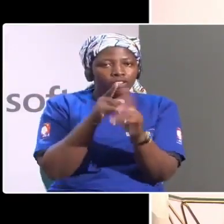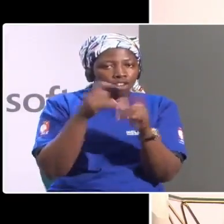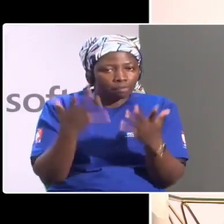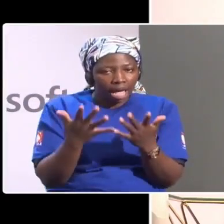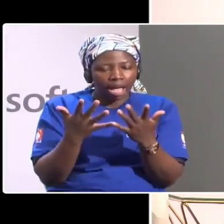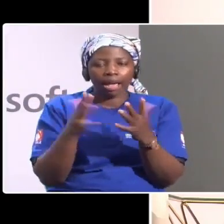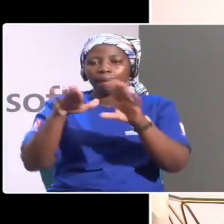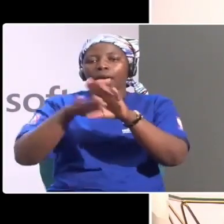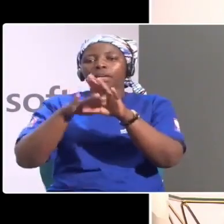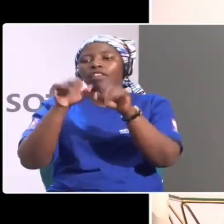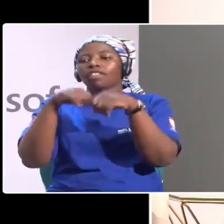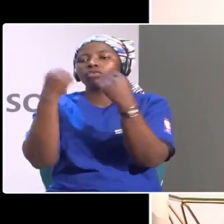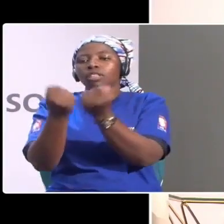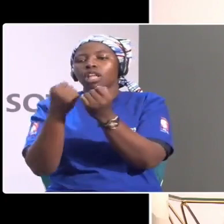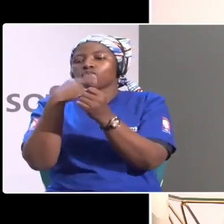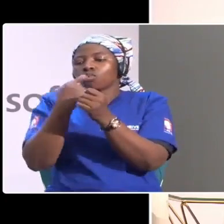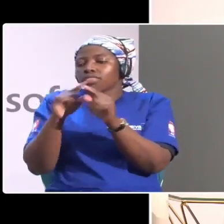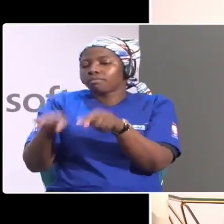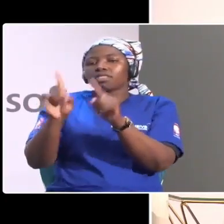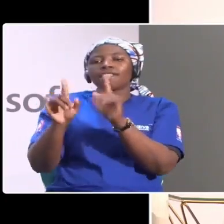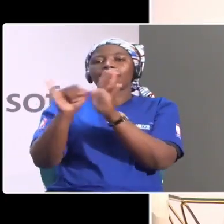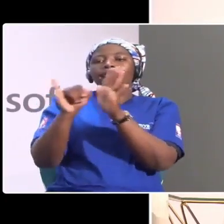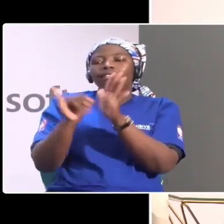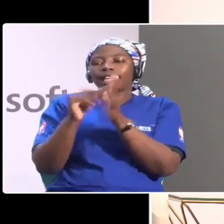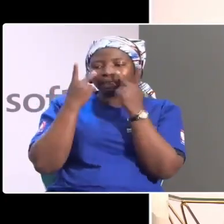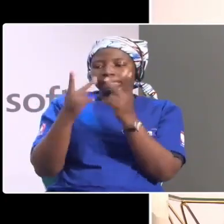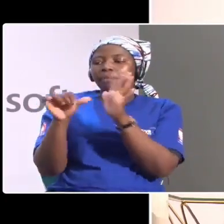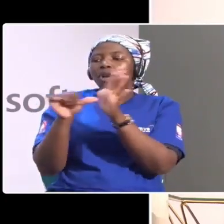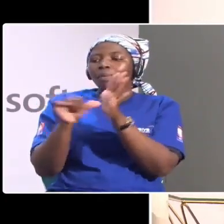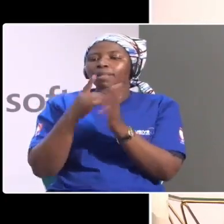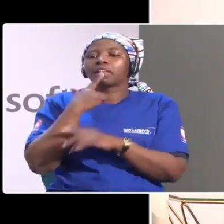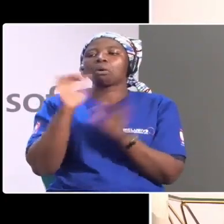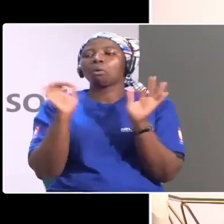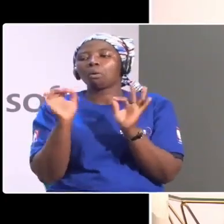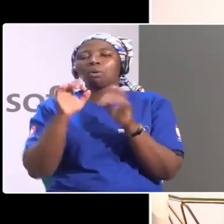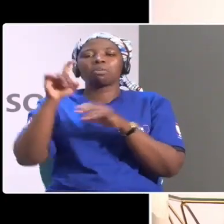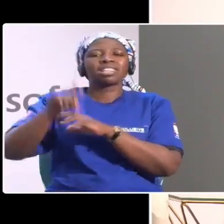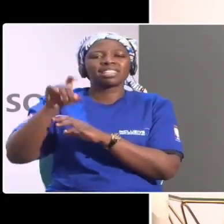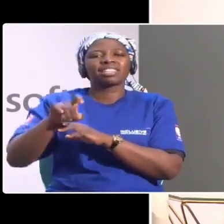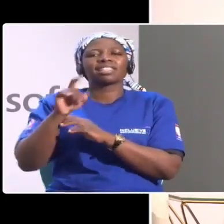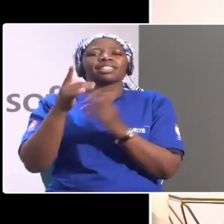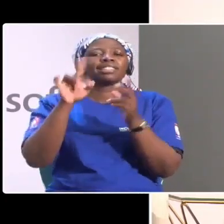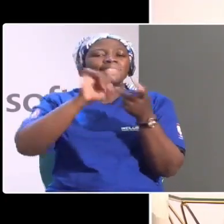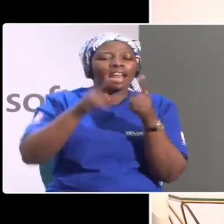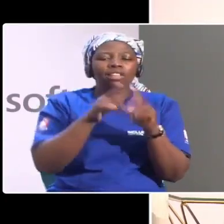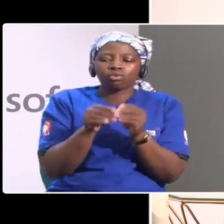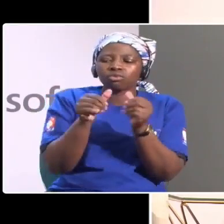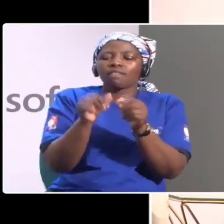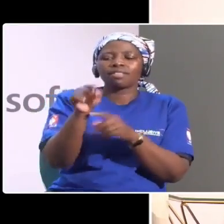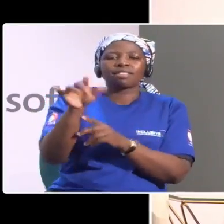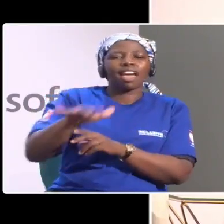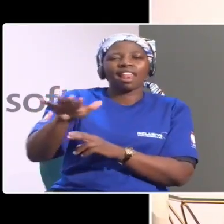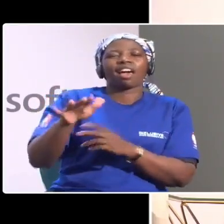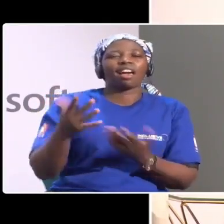the society who identifies and sees a problem and says, we need a standard to address this particular